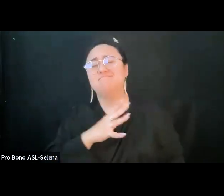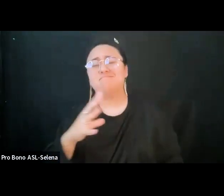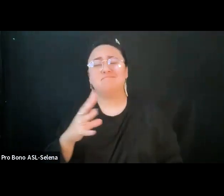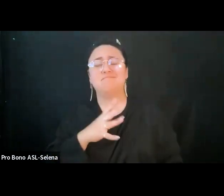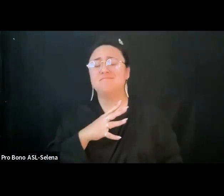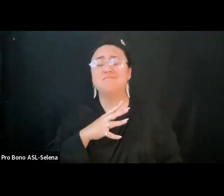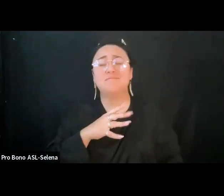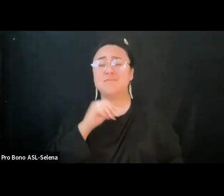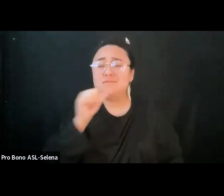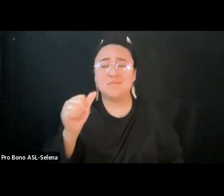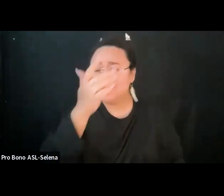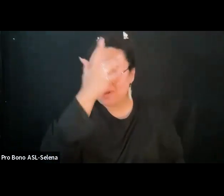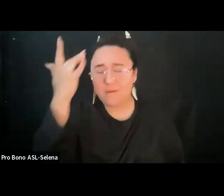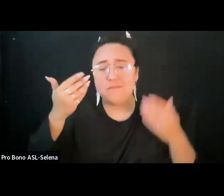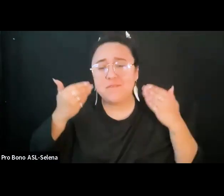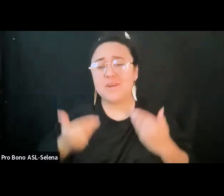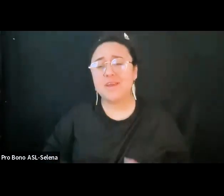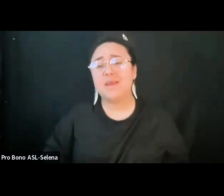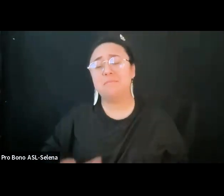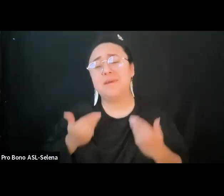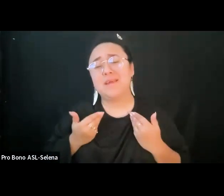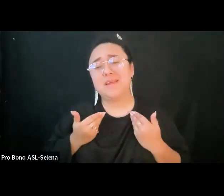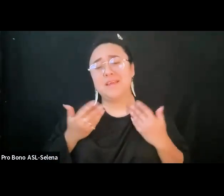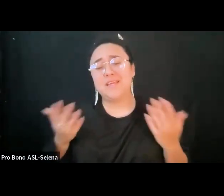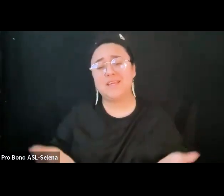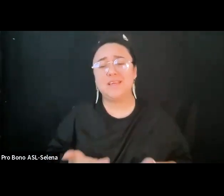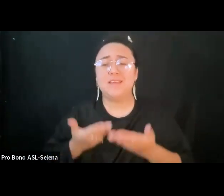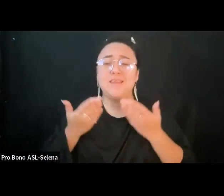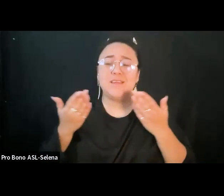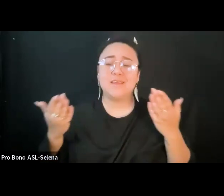ready, please don't forget me.